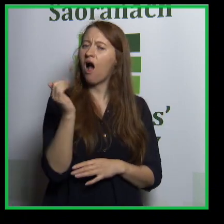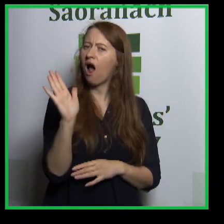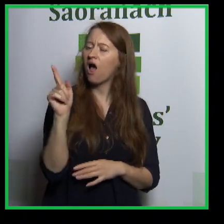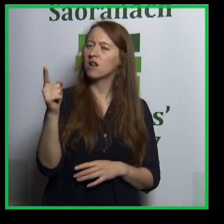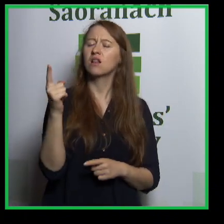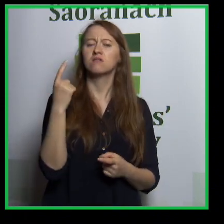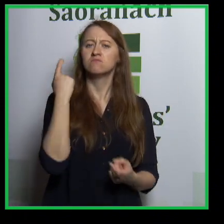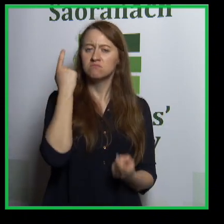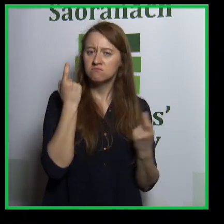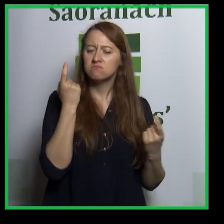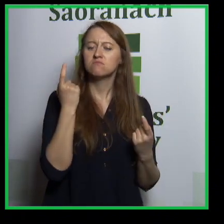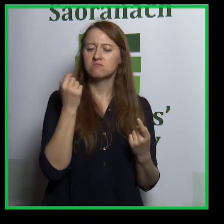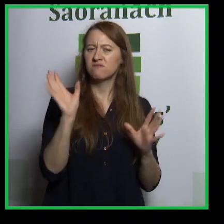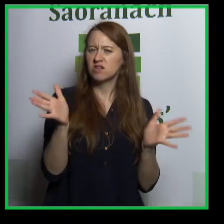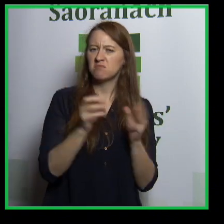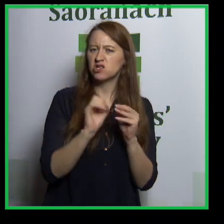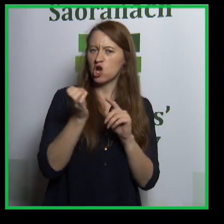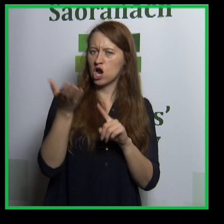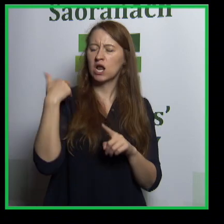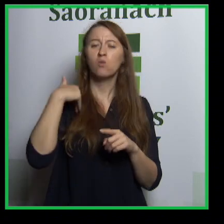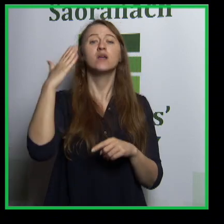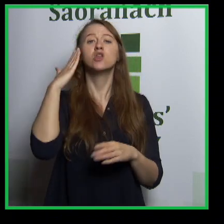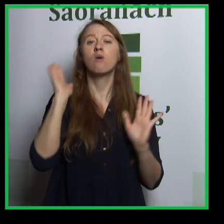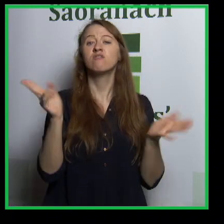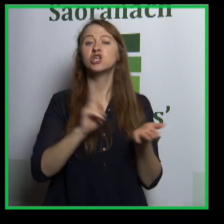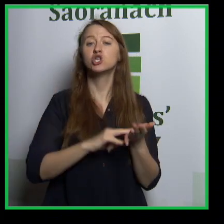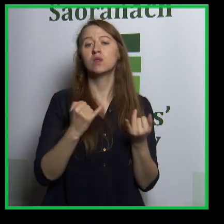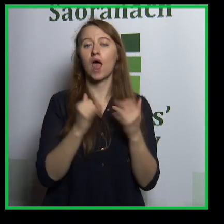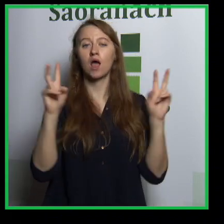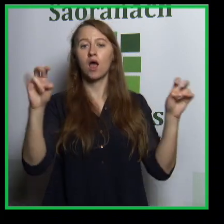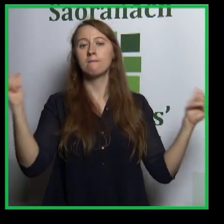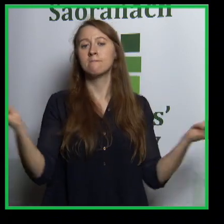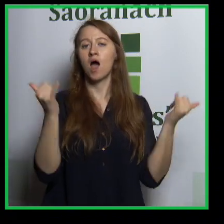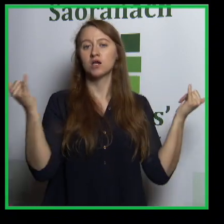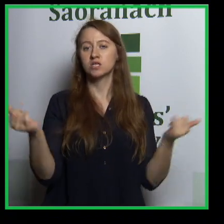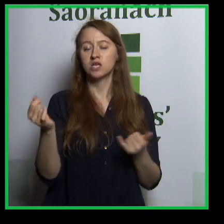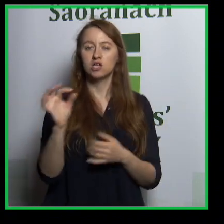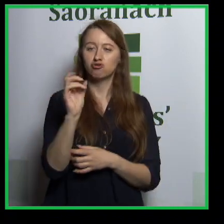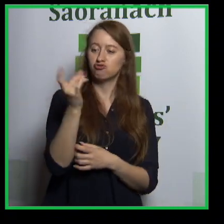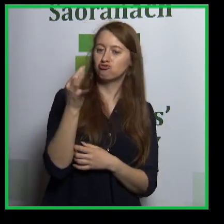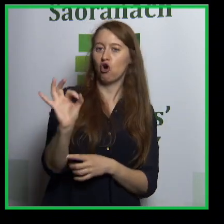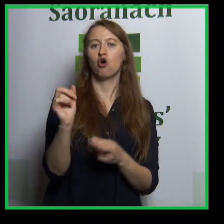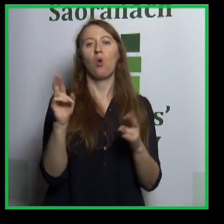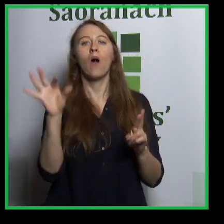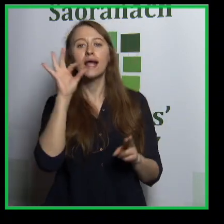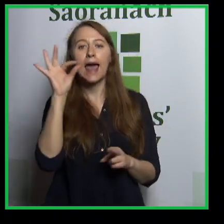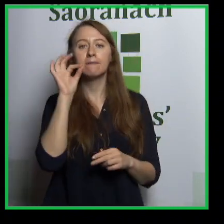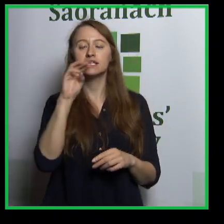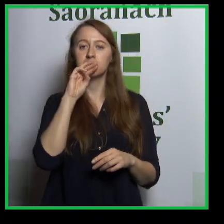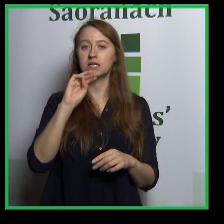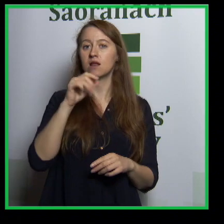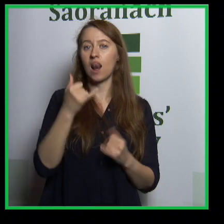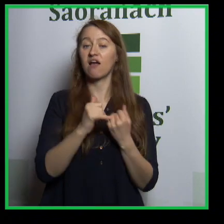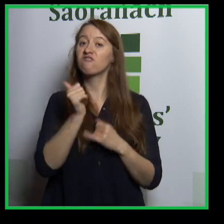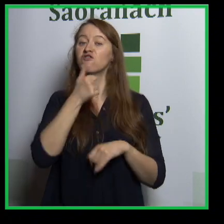know, there's a lot of kind of widespread use maybe of party drugs, of cannabis, which are often the stepping stones. I